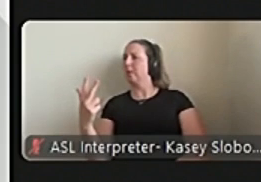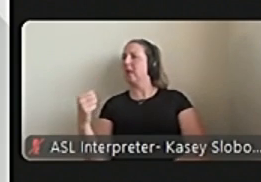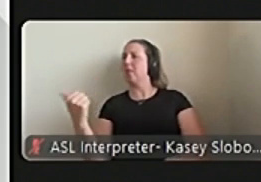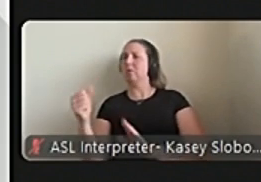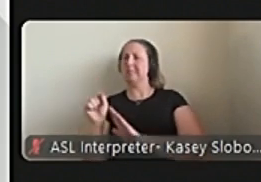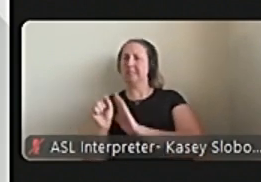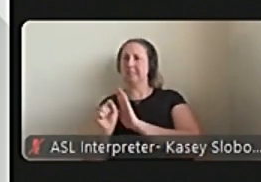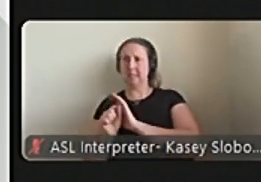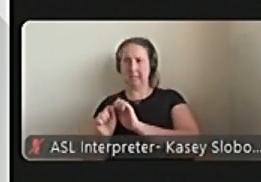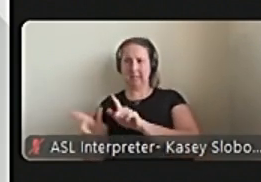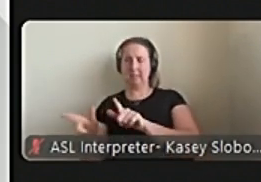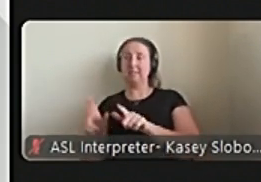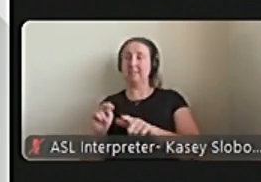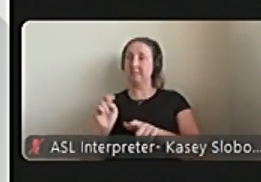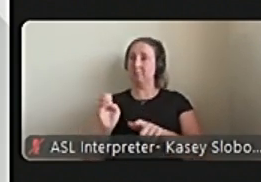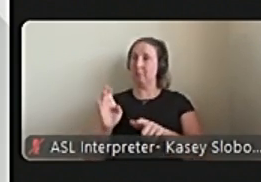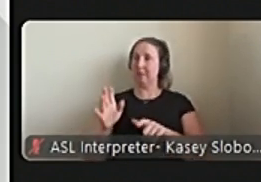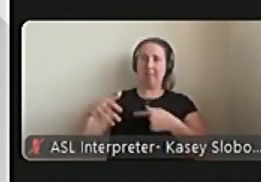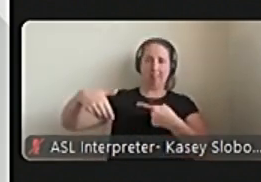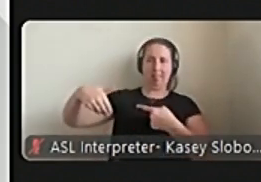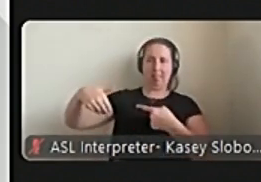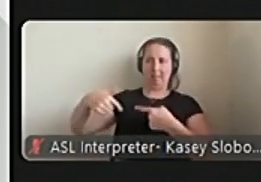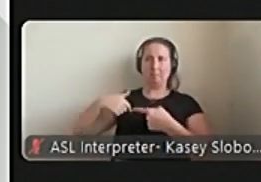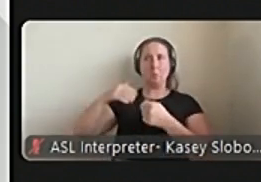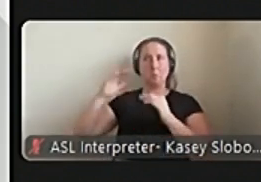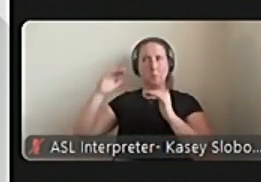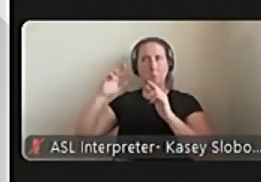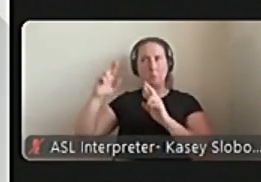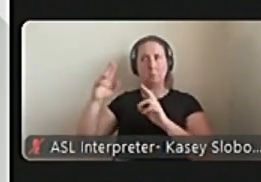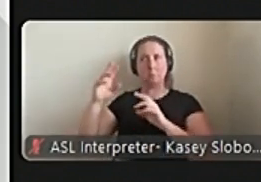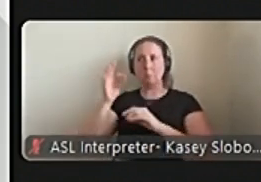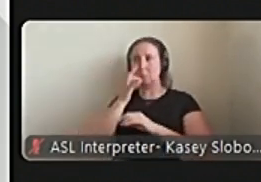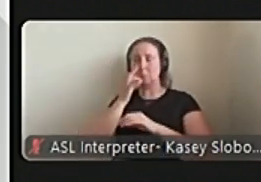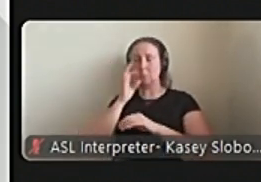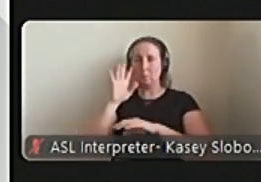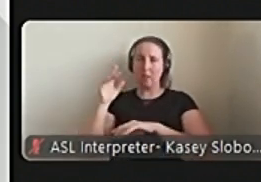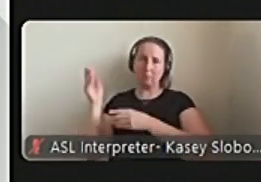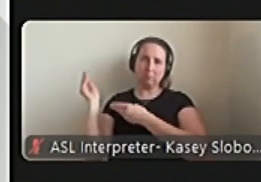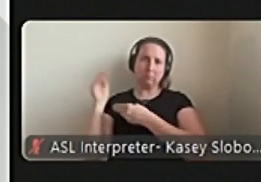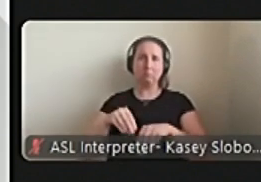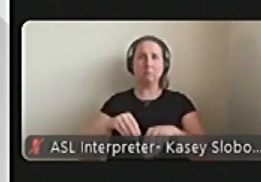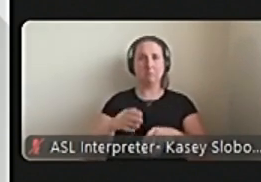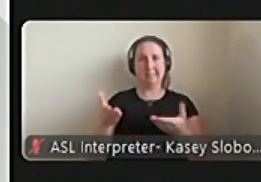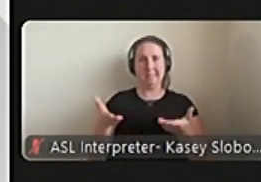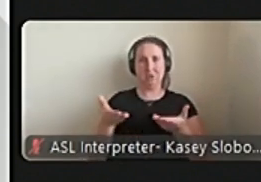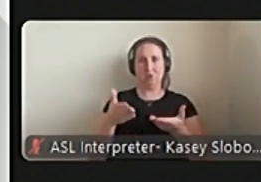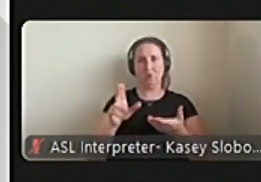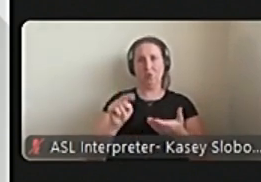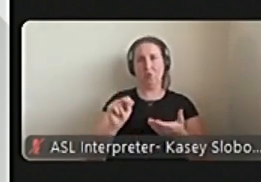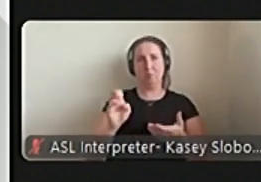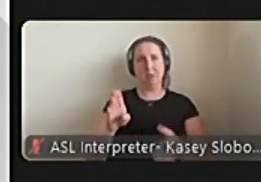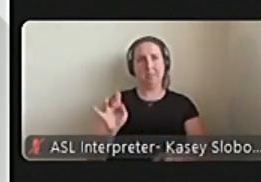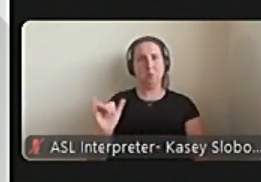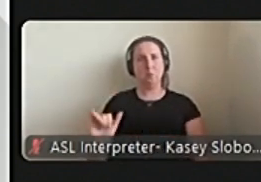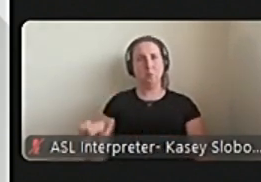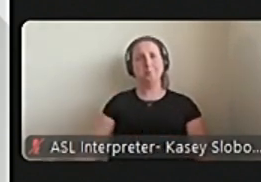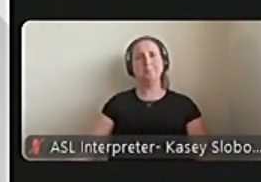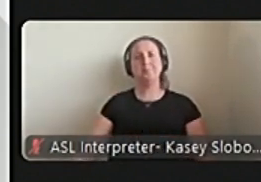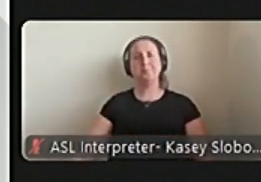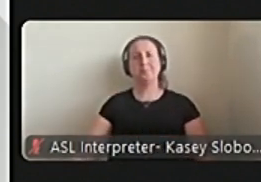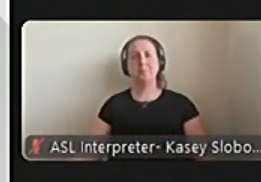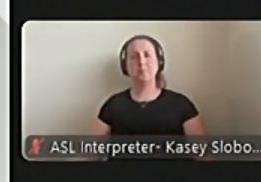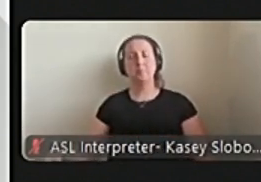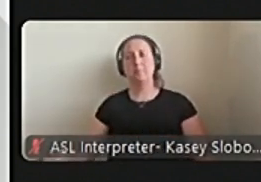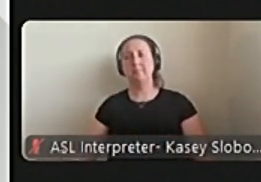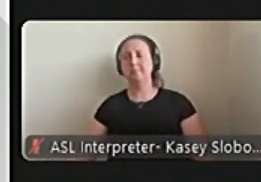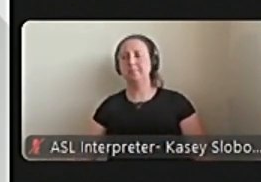a care navigation program set up here too. Yeah, and I think, you know, disease specifics is one of my